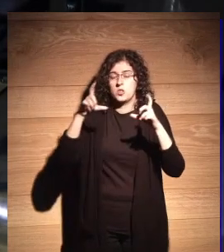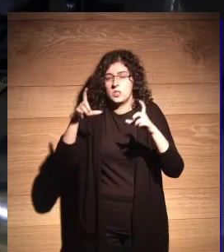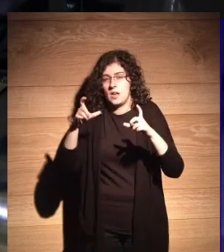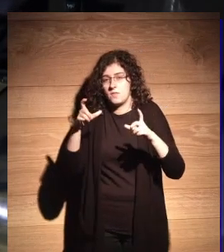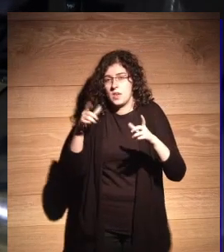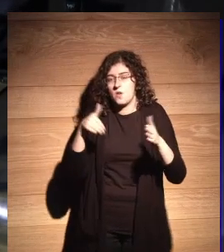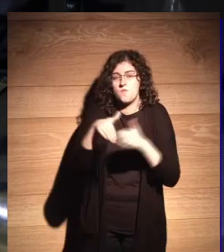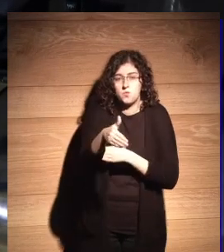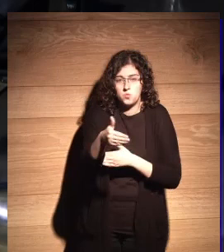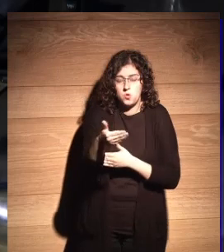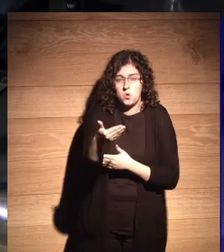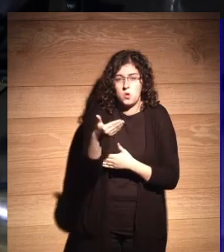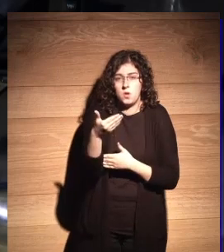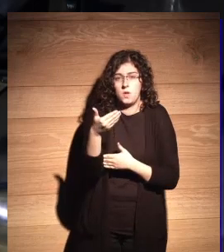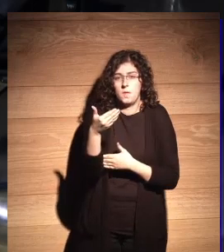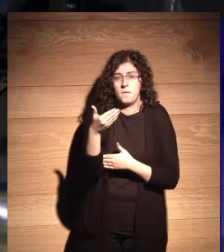Wow.